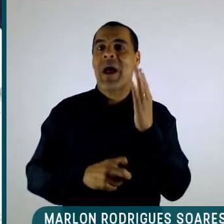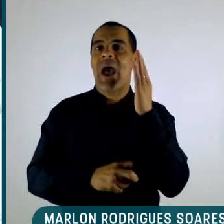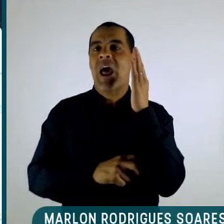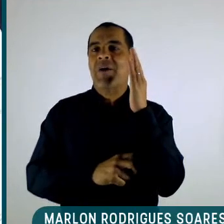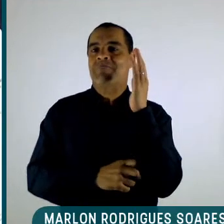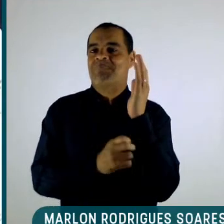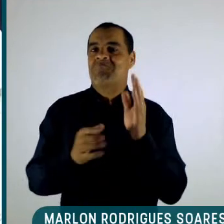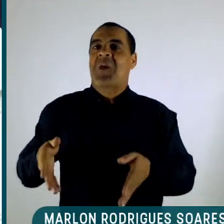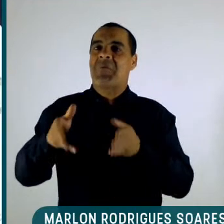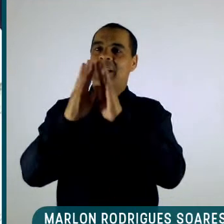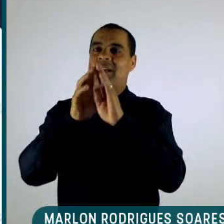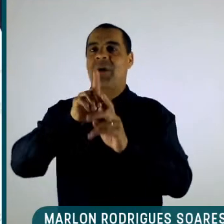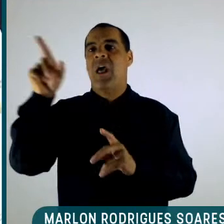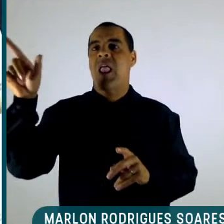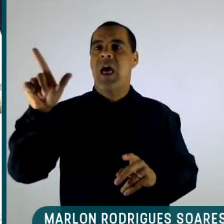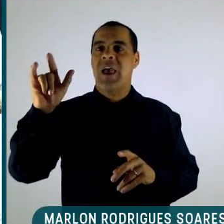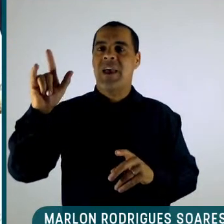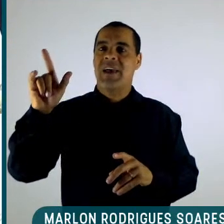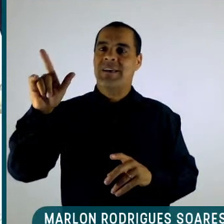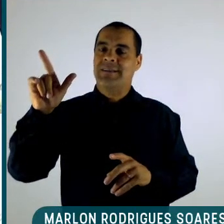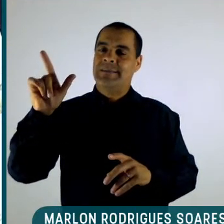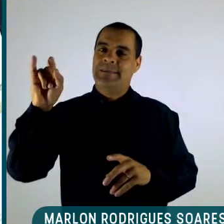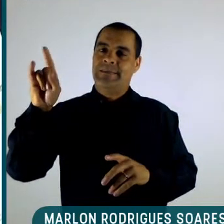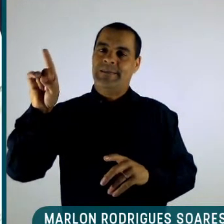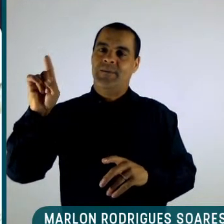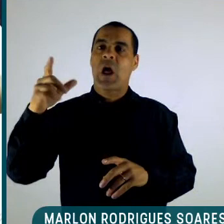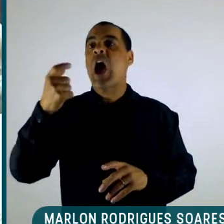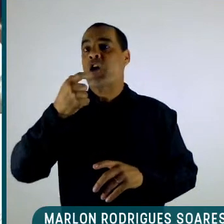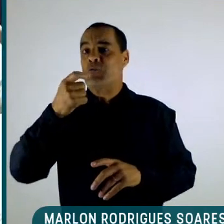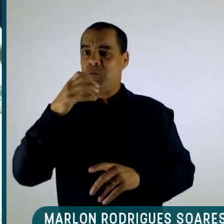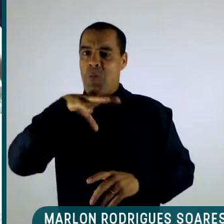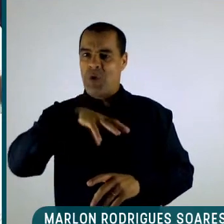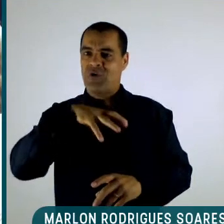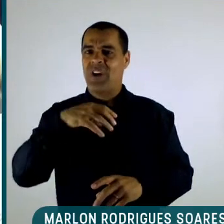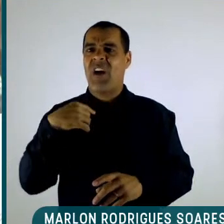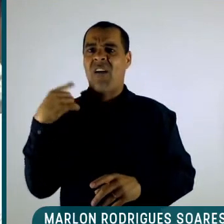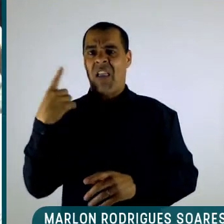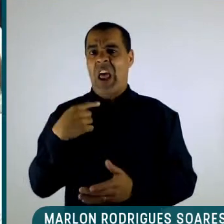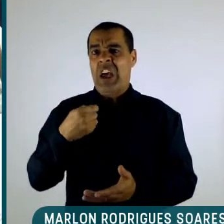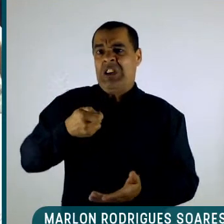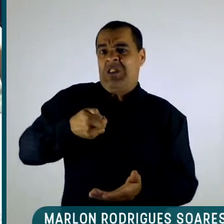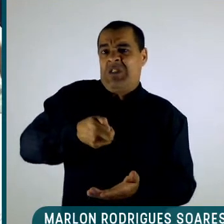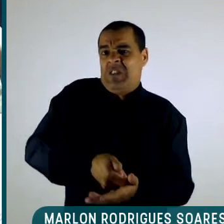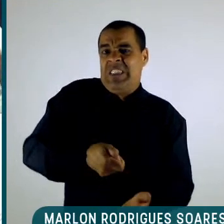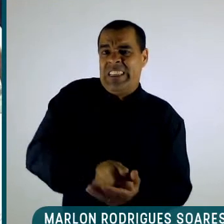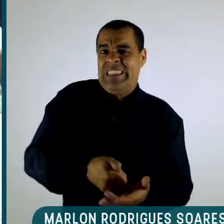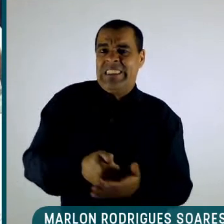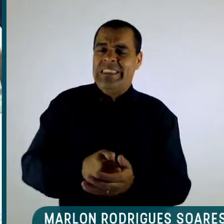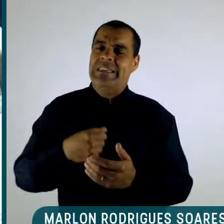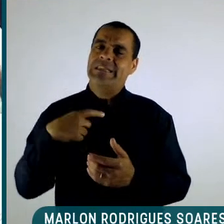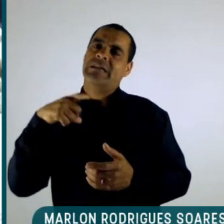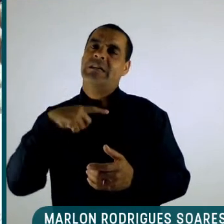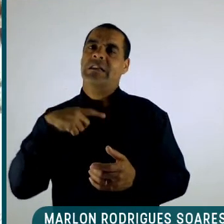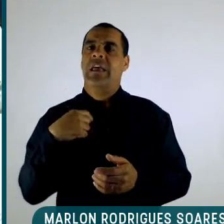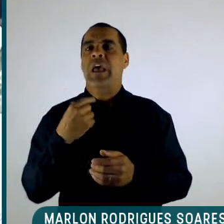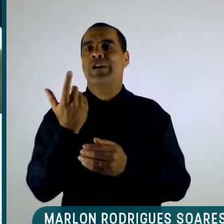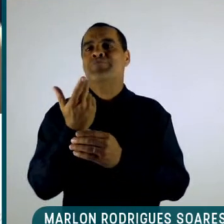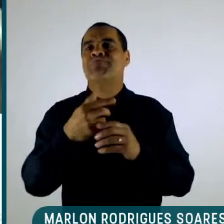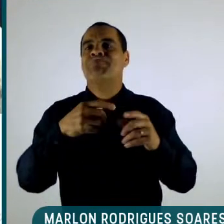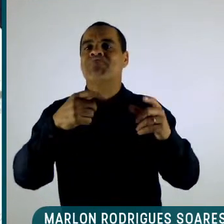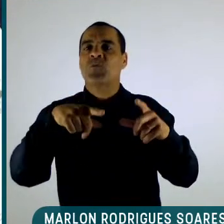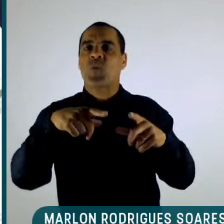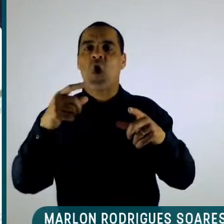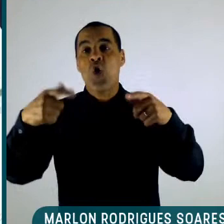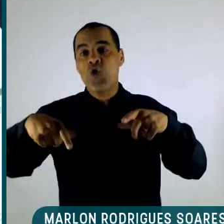And it's not the SUS that's going to do that. For example, very rich families in Brazil,